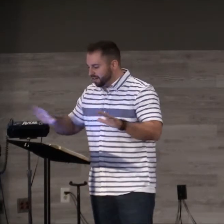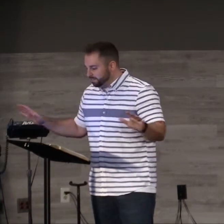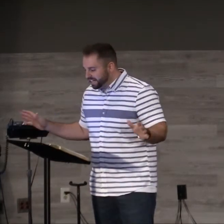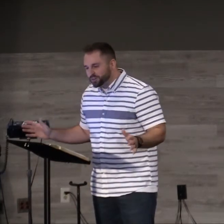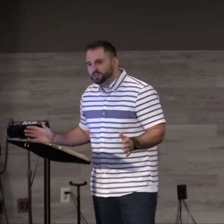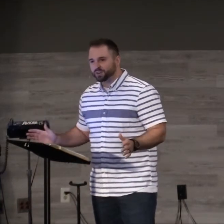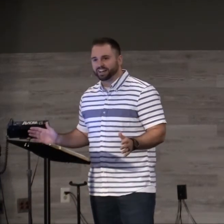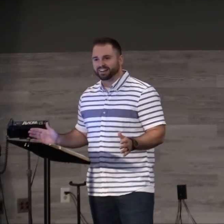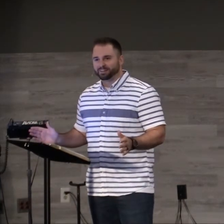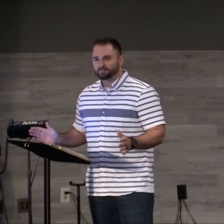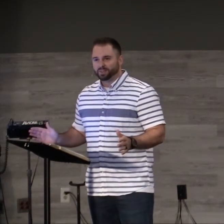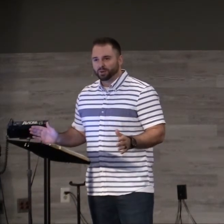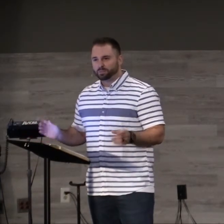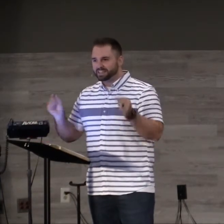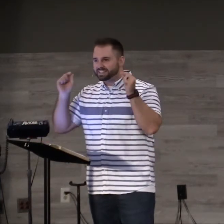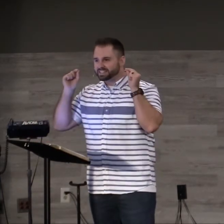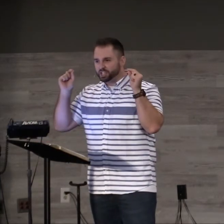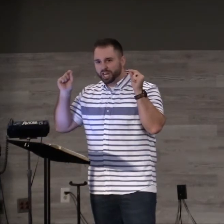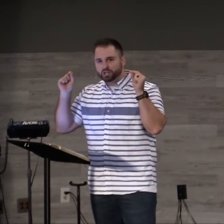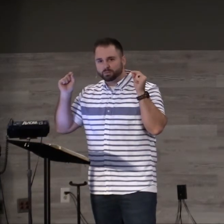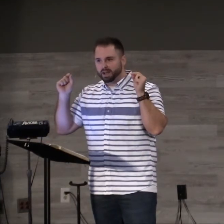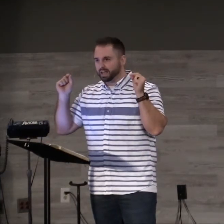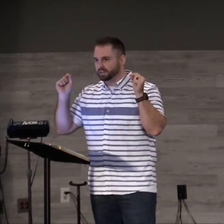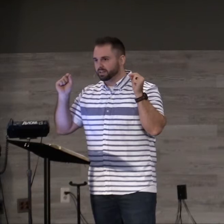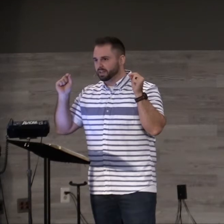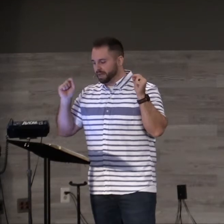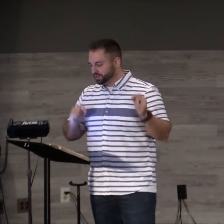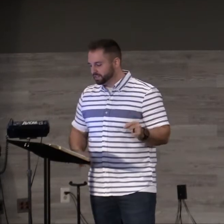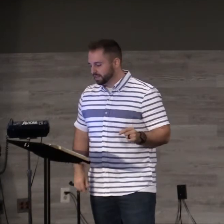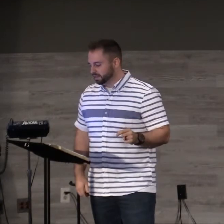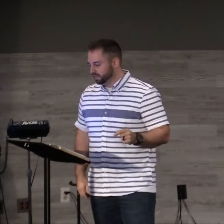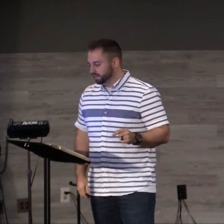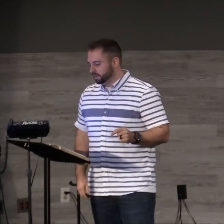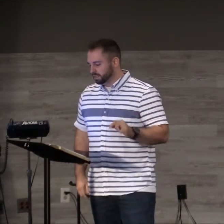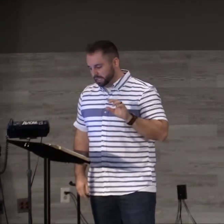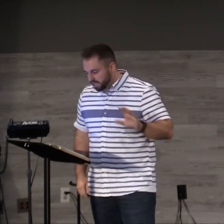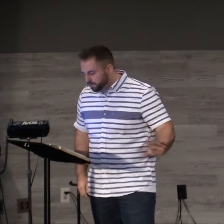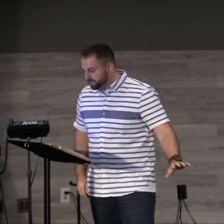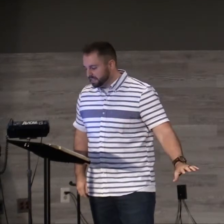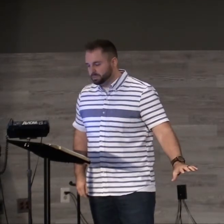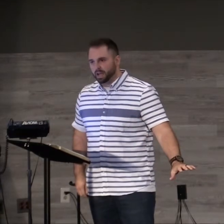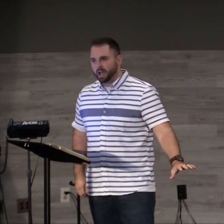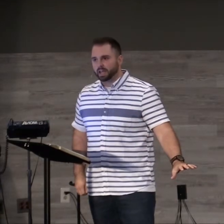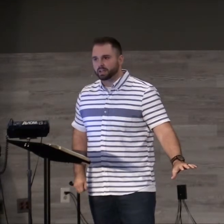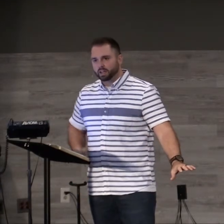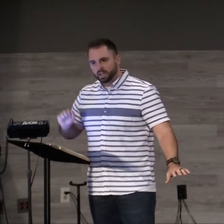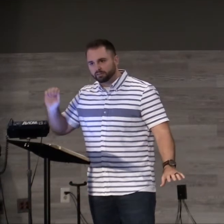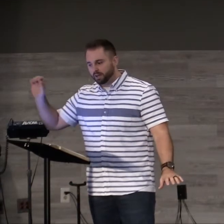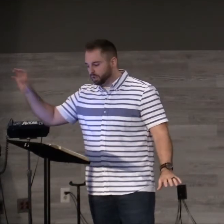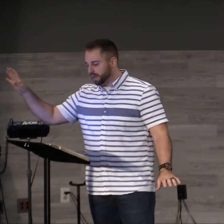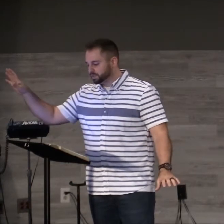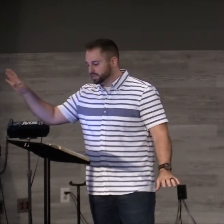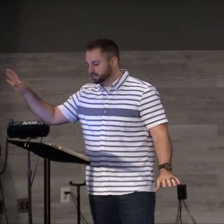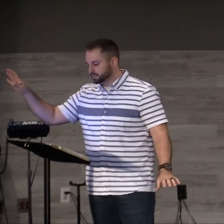case I haven't made it crystal clear, repentance is to change your mind about your sin, to leave those sins behind, and